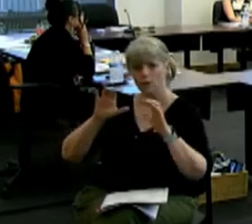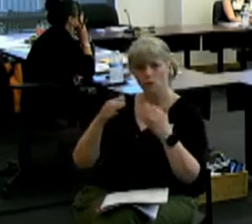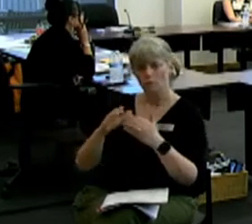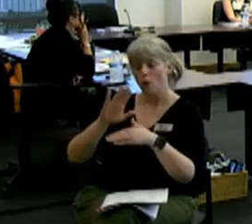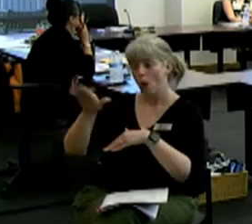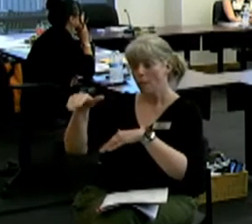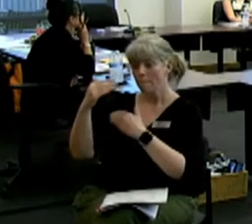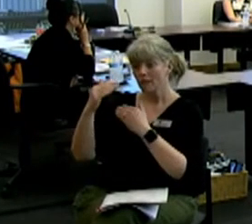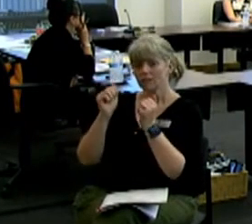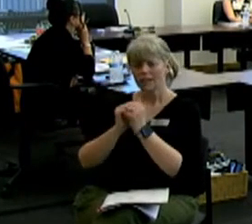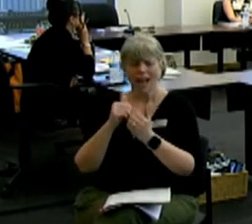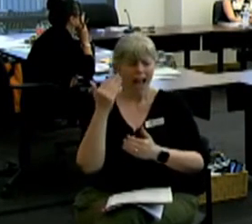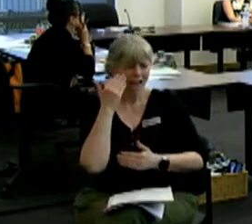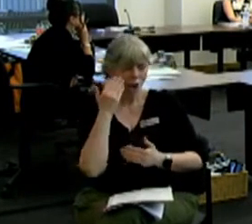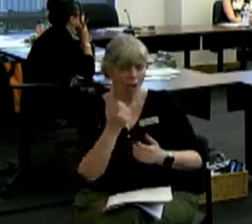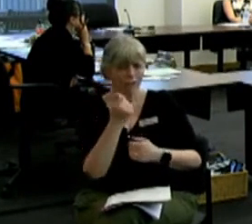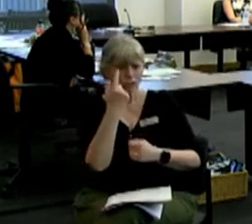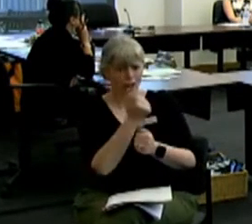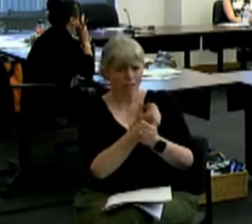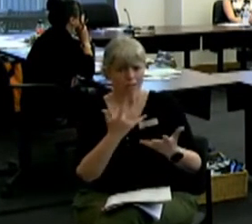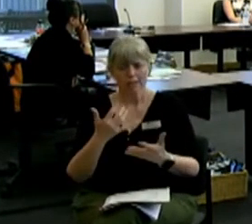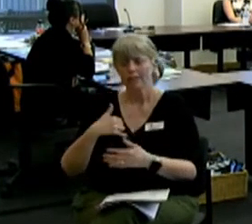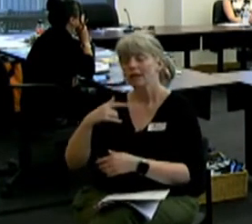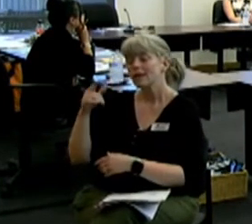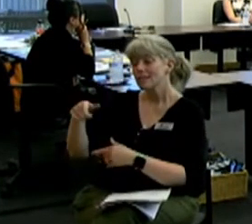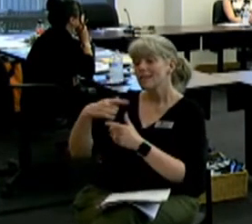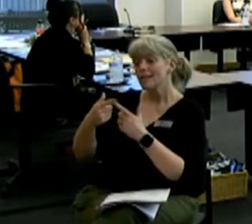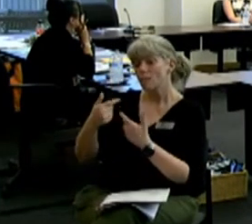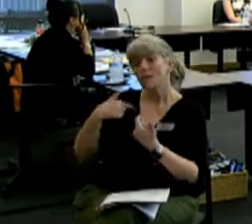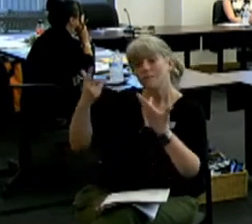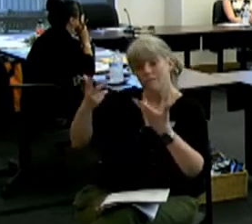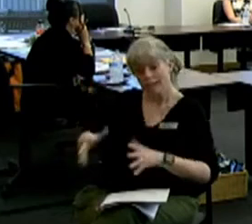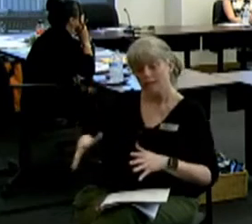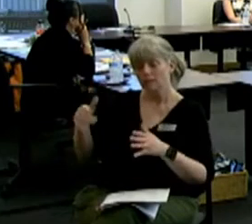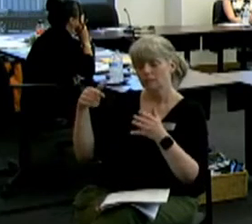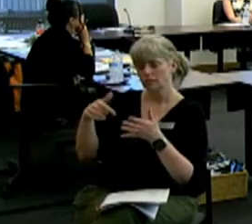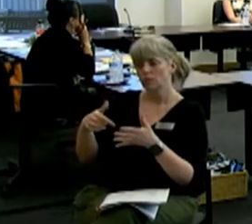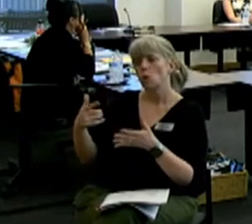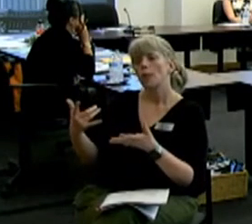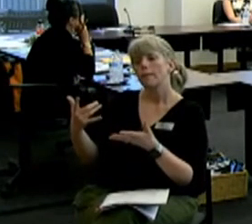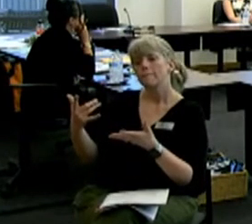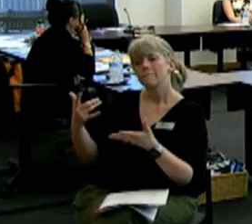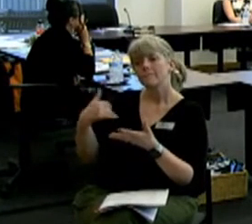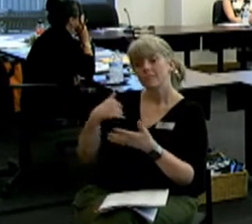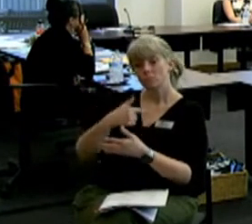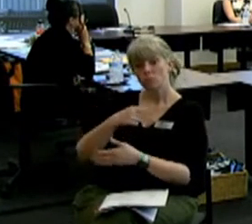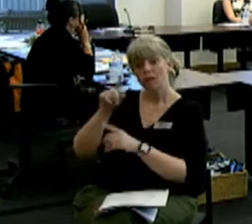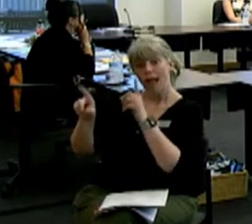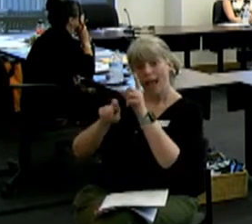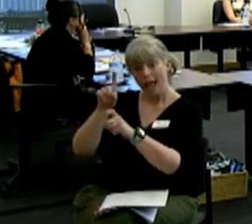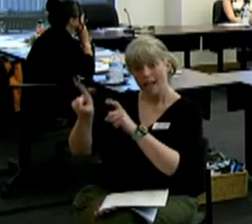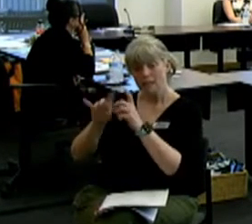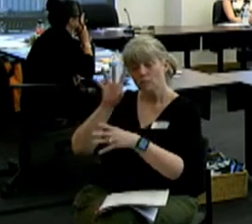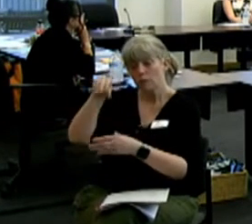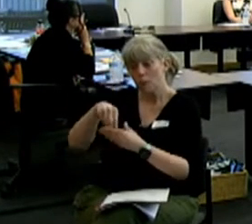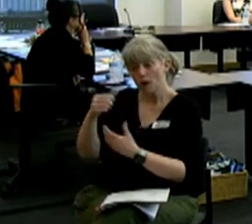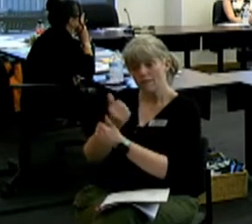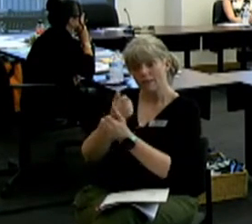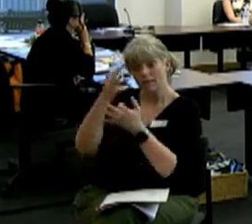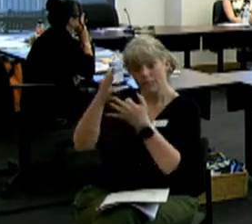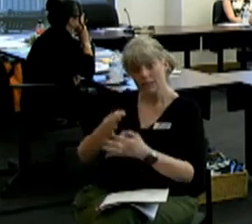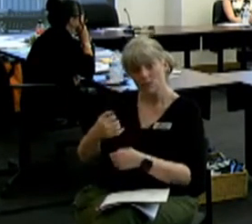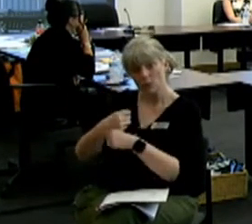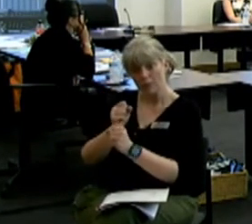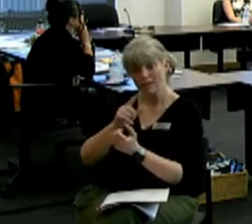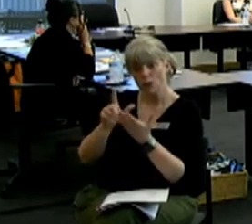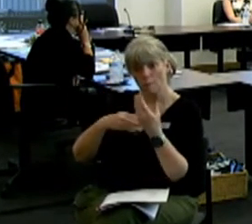budget together. I know what she's saying. I understood everything. Okay, well then let me finish this. If we are going to ask to be part of every decision she